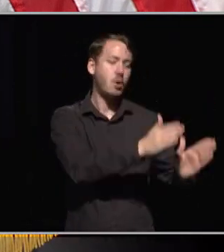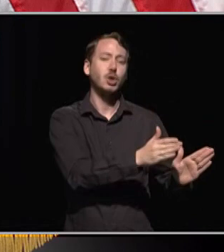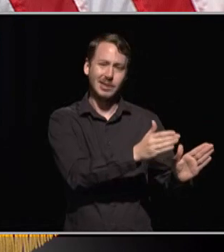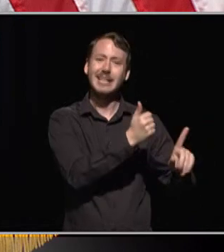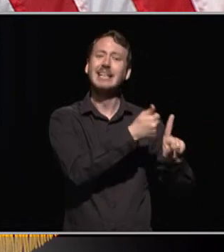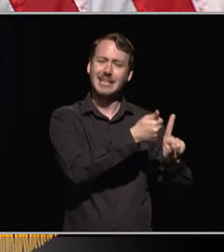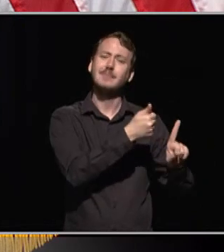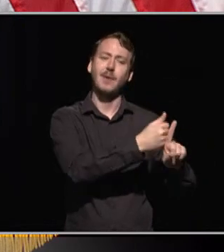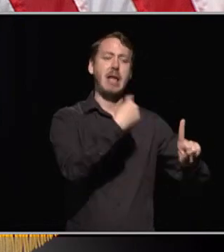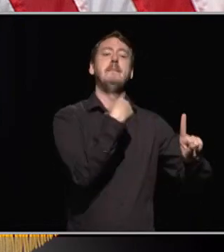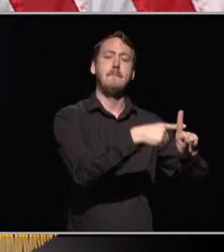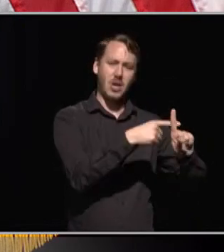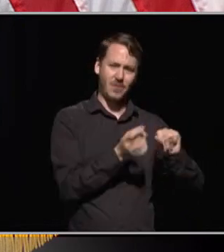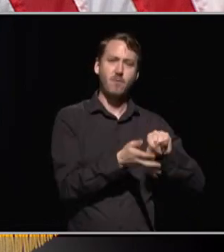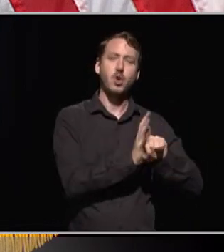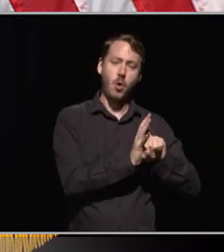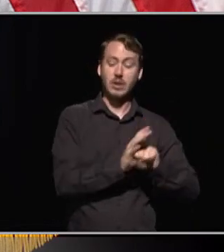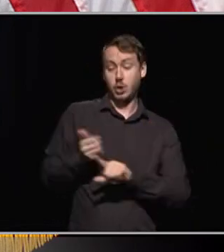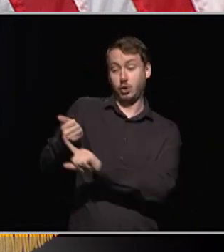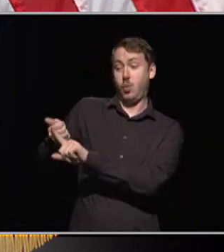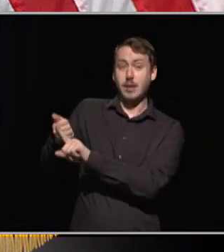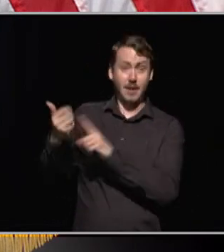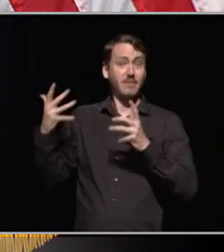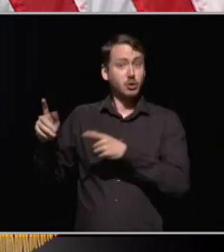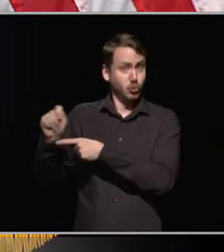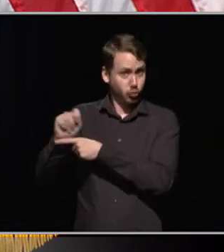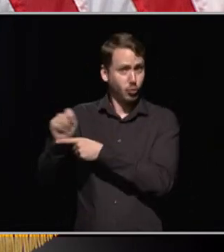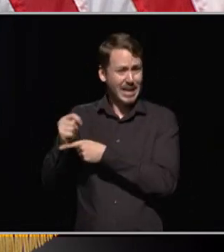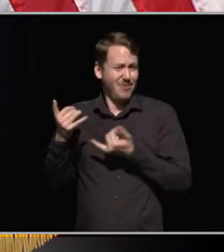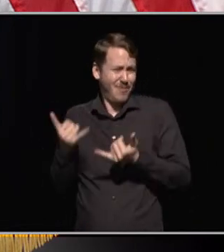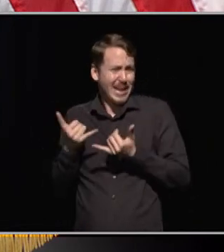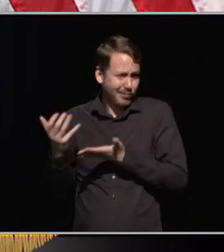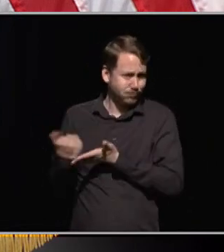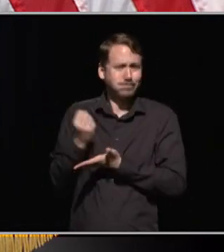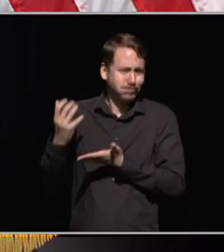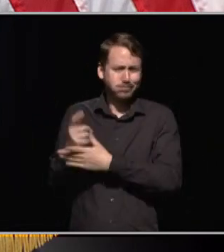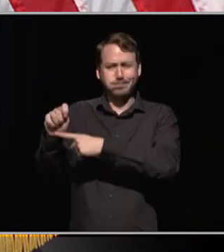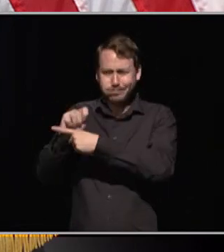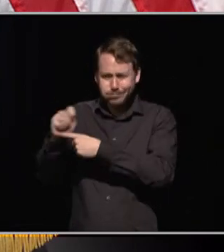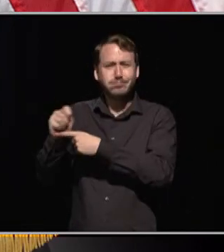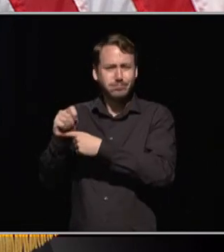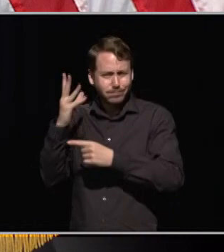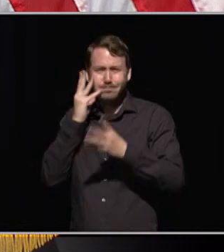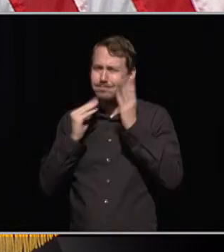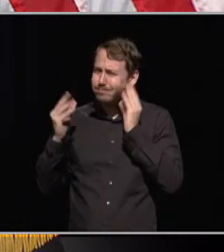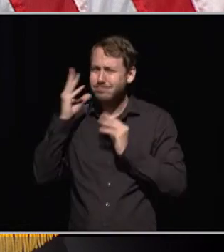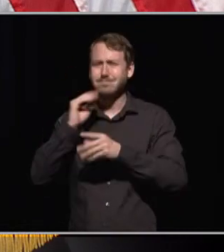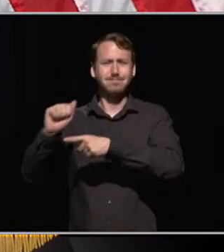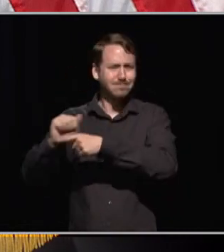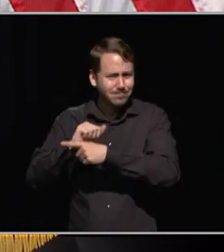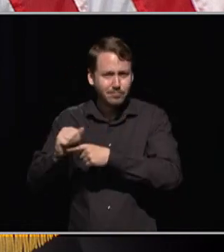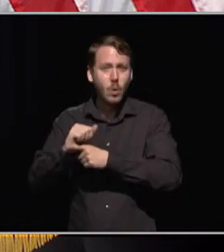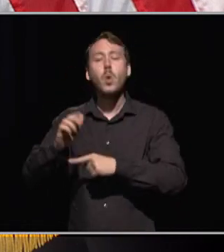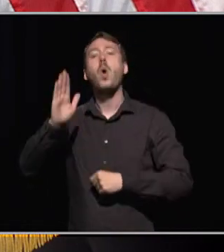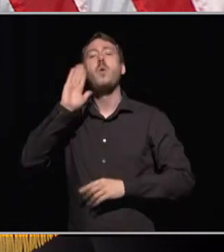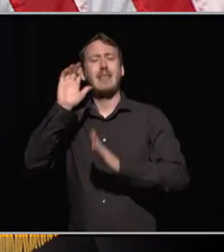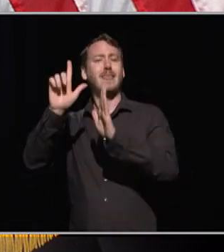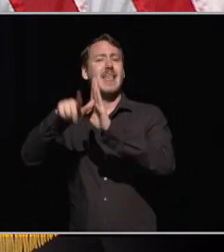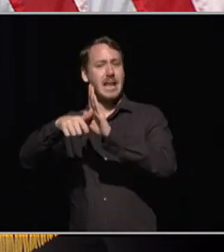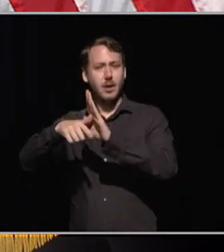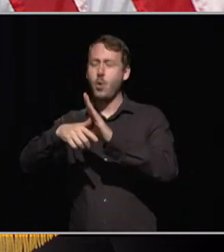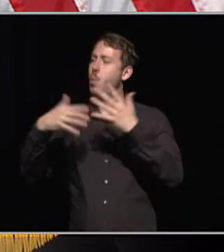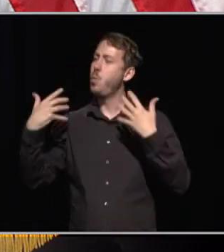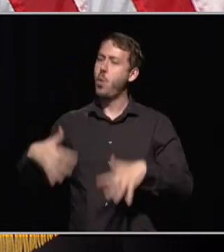So they've gone through some training. They're actually undergoing that training right now, and we feel like it'll be an exceptionally